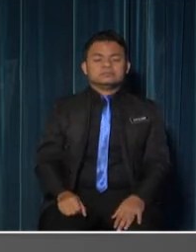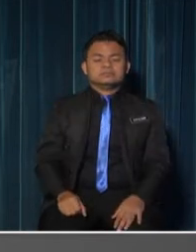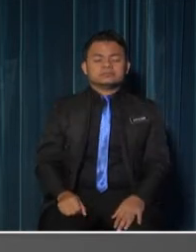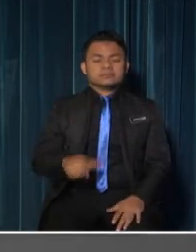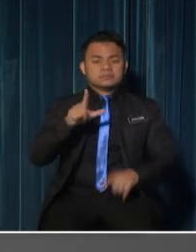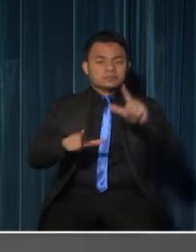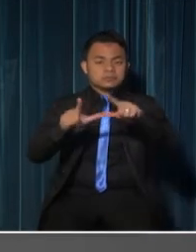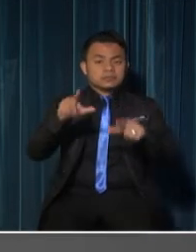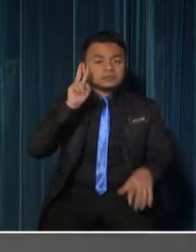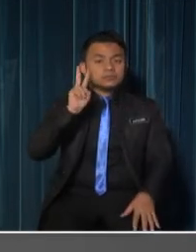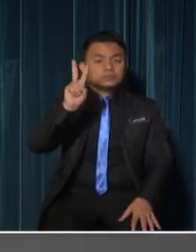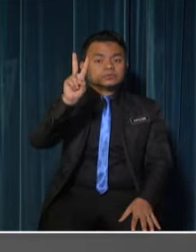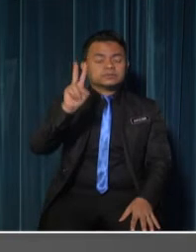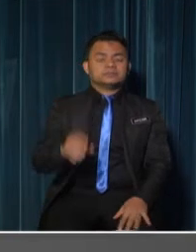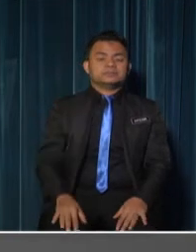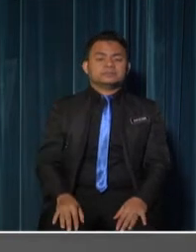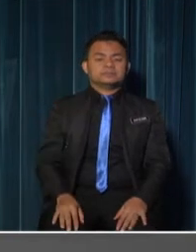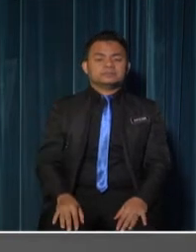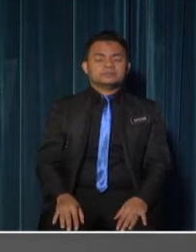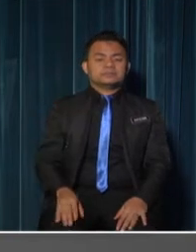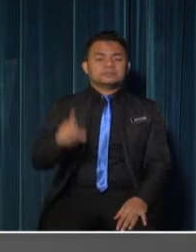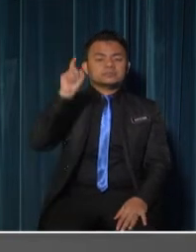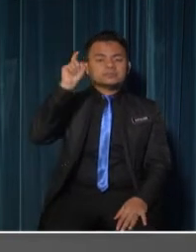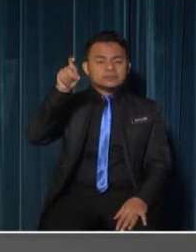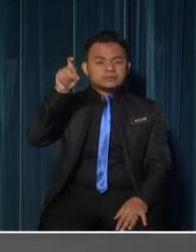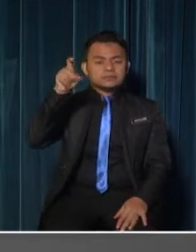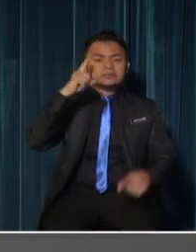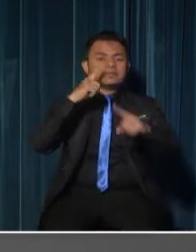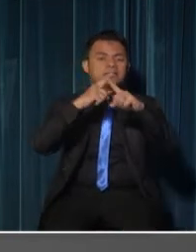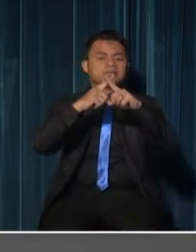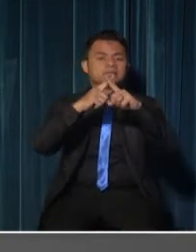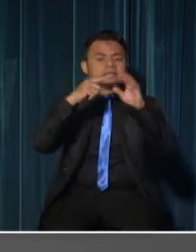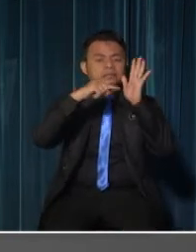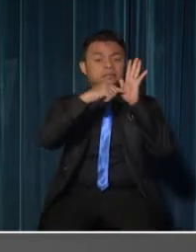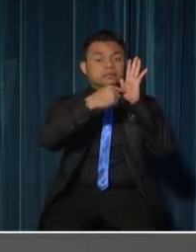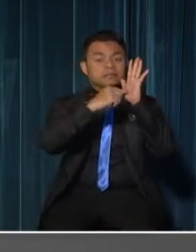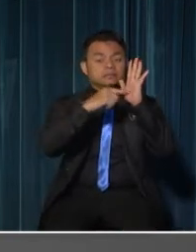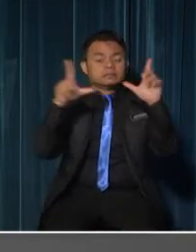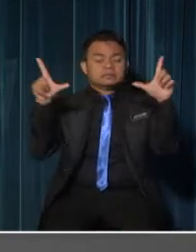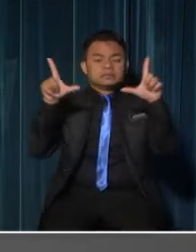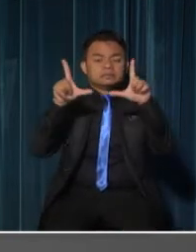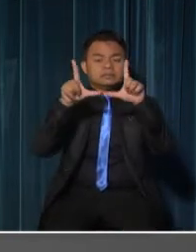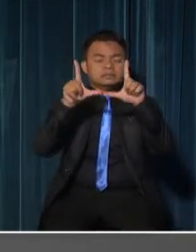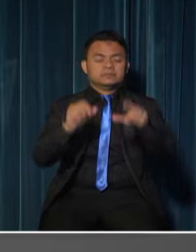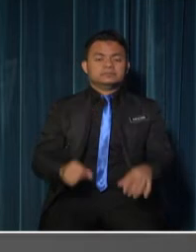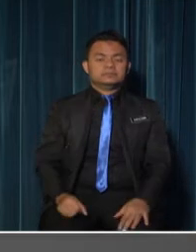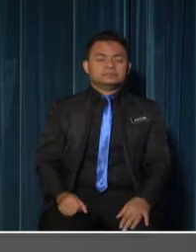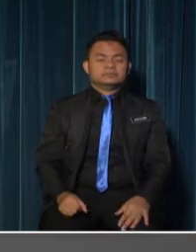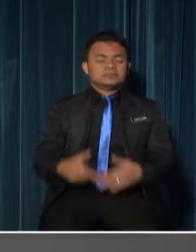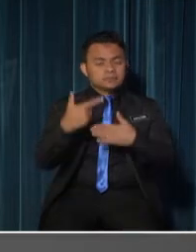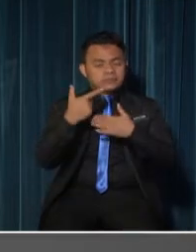Step 2. Mark X at the center of the manila cardboard.